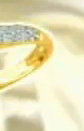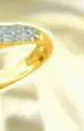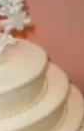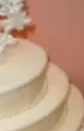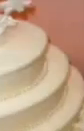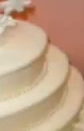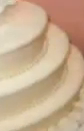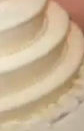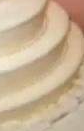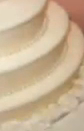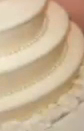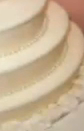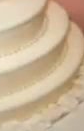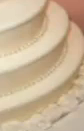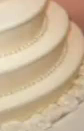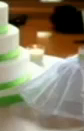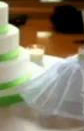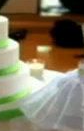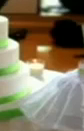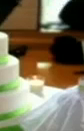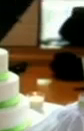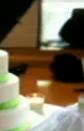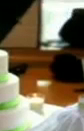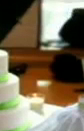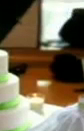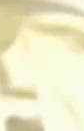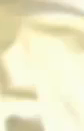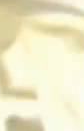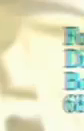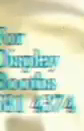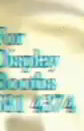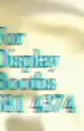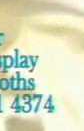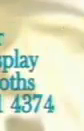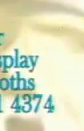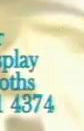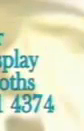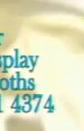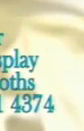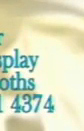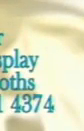to make your dreams come true. Phenomenon. For display booths, please call